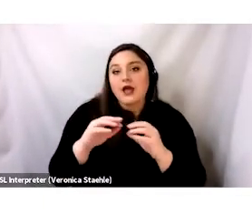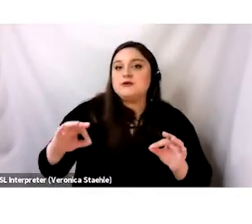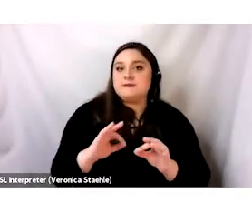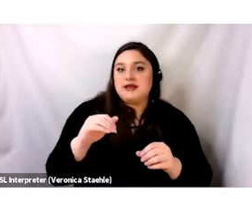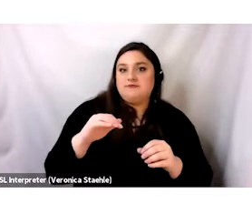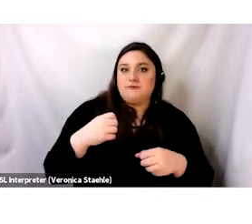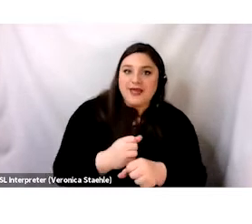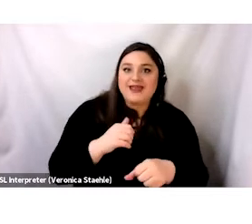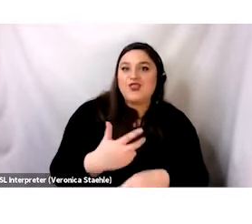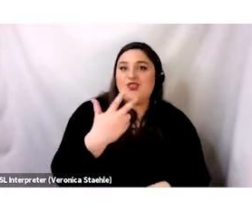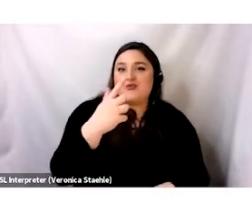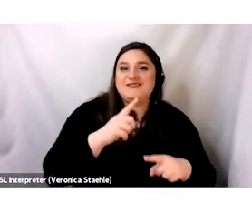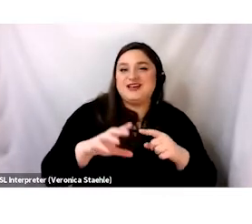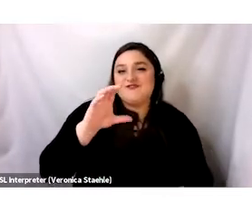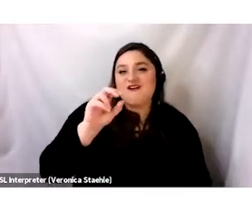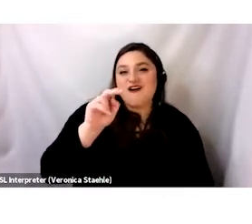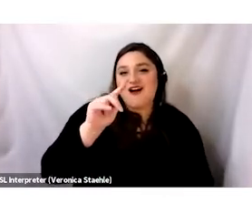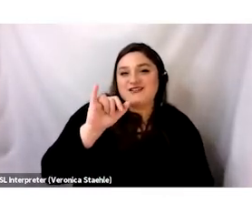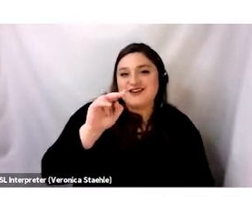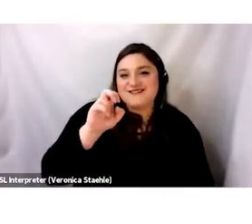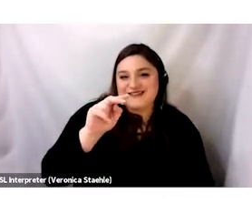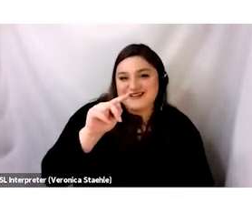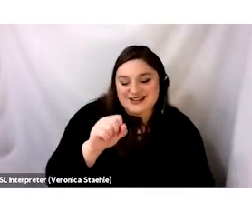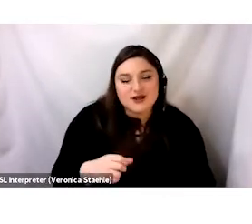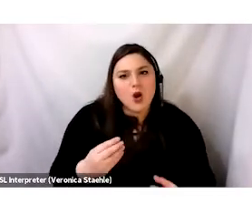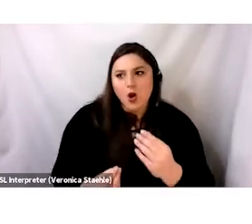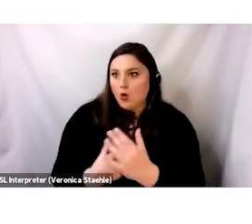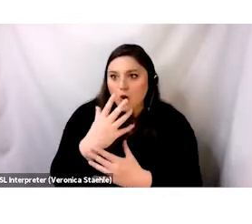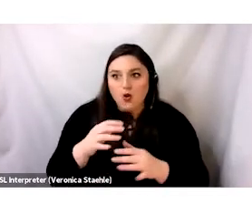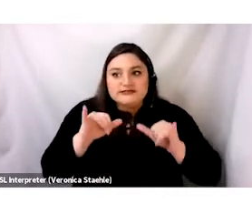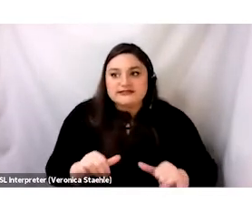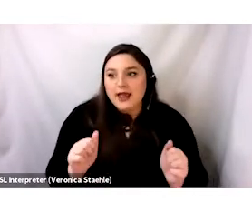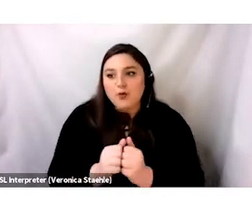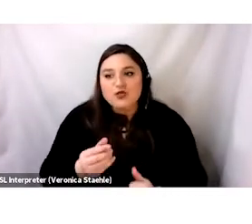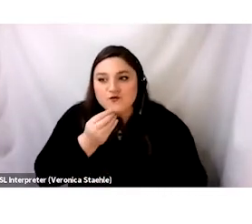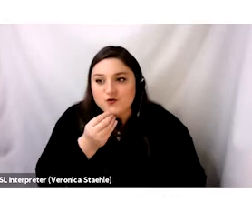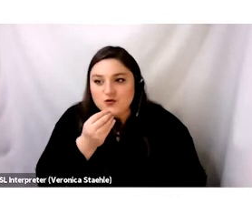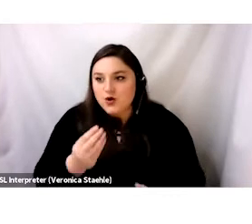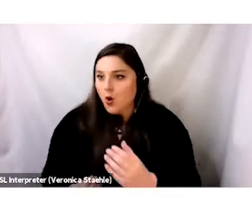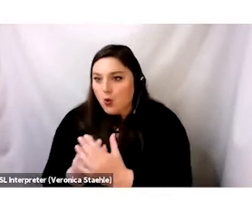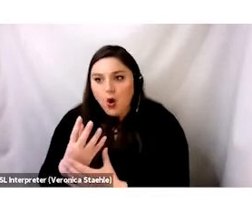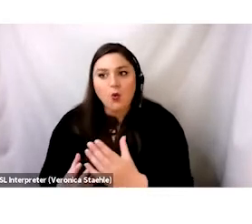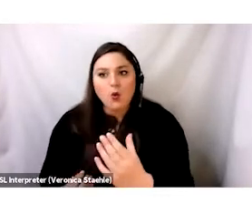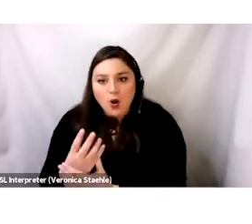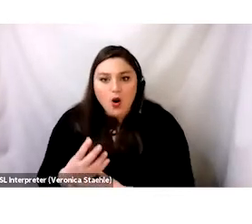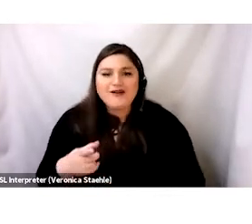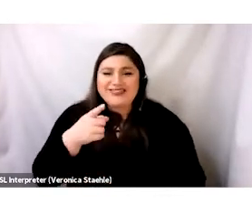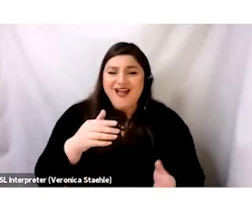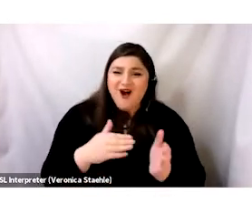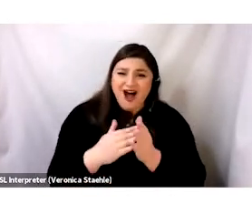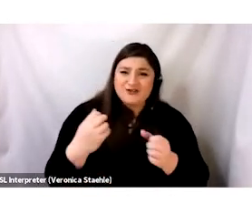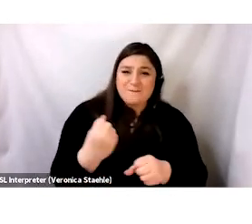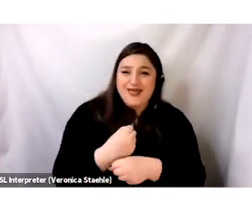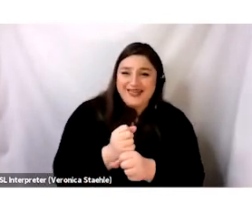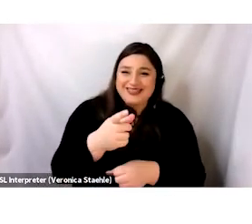independently. Indigenous people grew cotton alongside other food crops in small batches. It was made into cloth for daily use